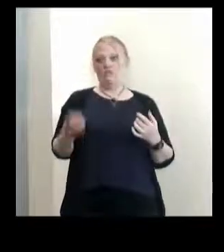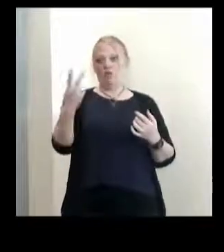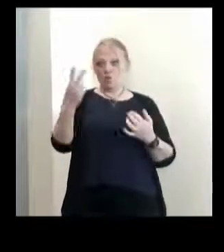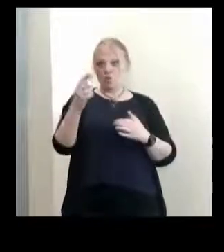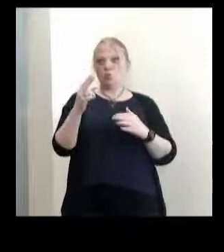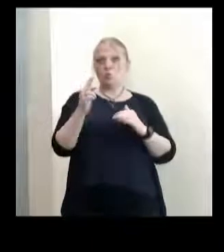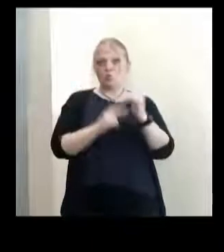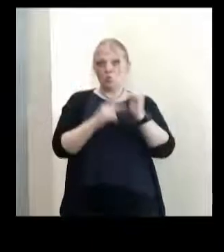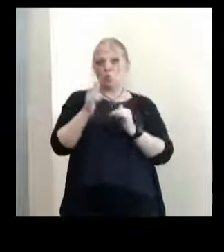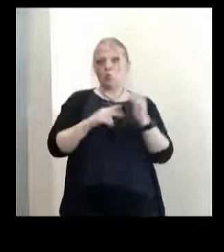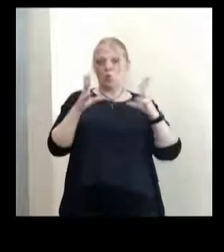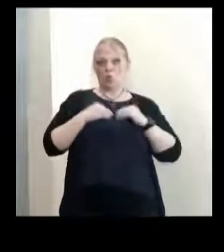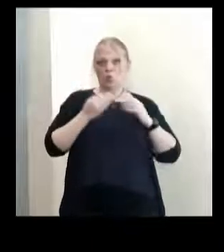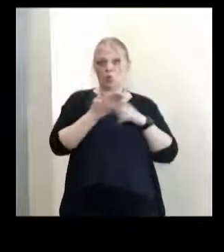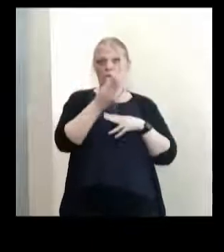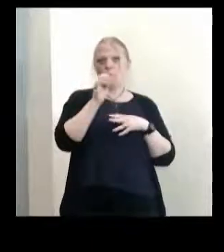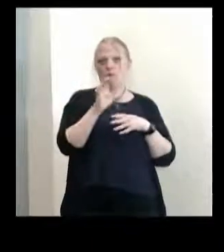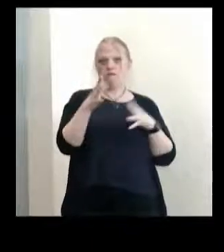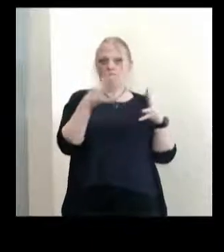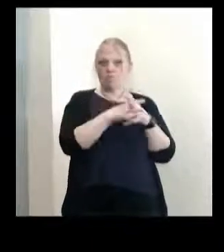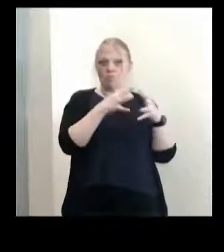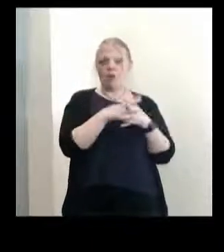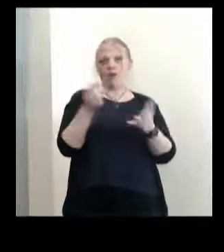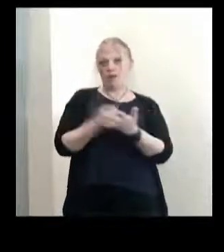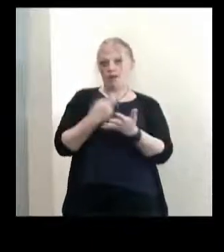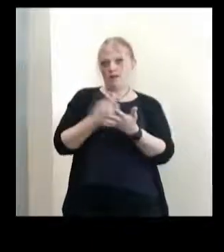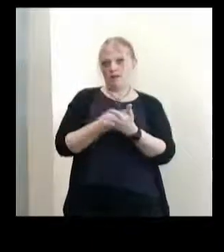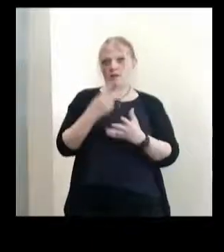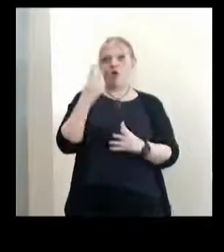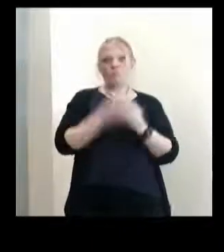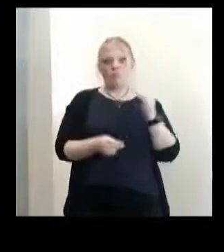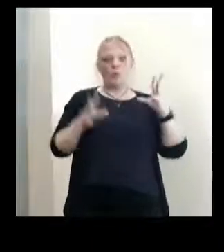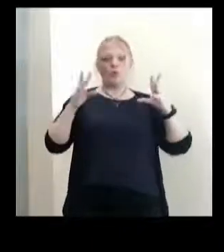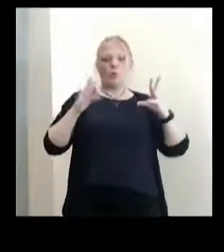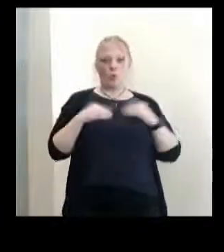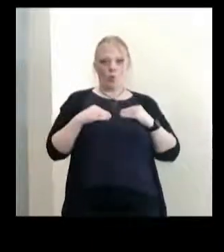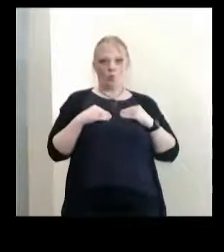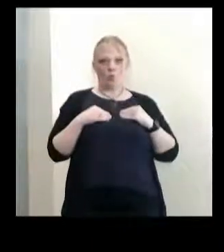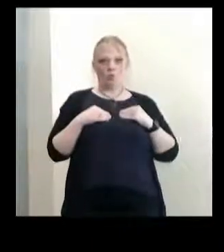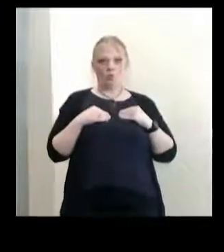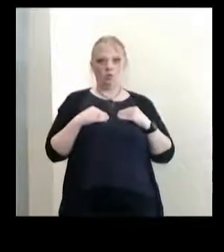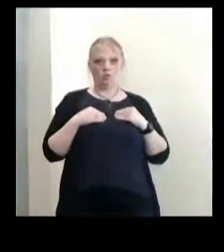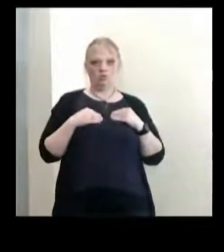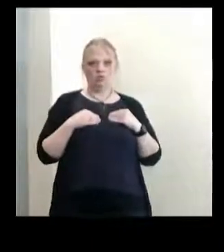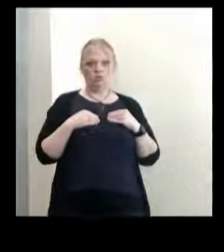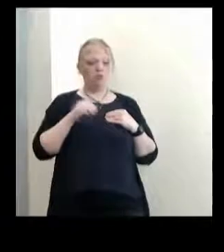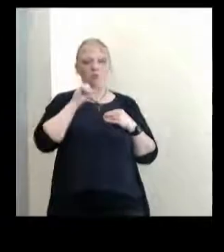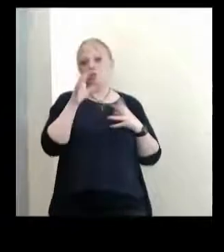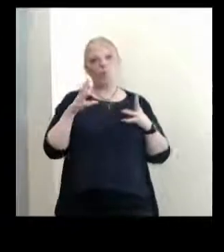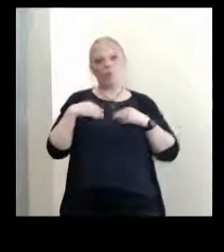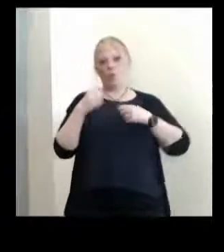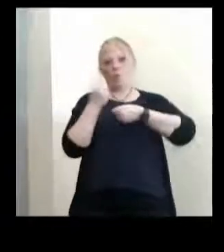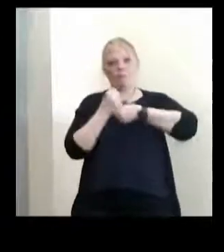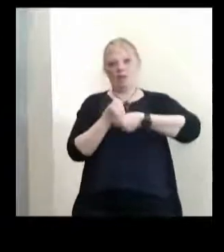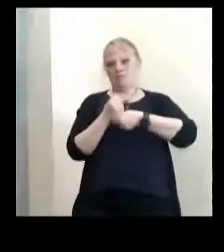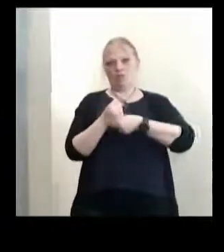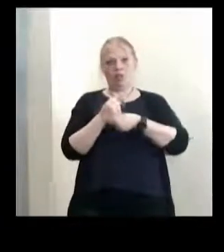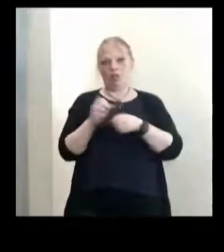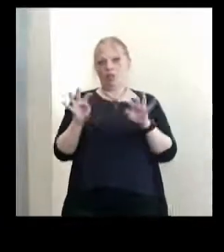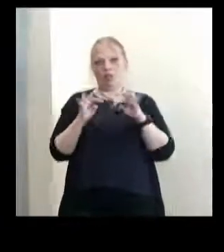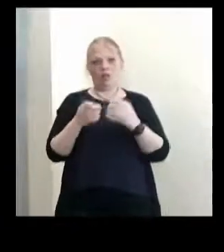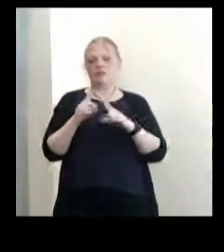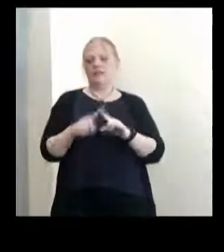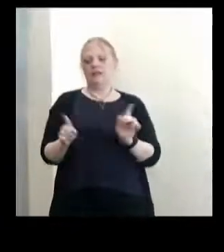County. The football stadium and the hockey arena are both owned by Erie County. We do not own the baseball stadium, so it's a little